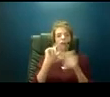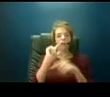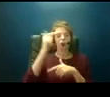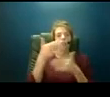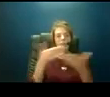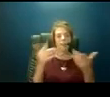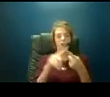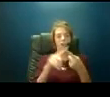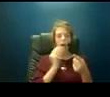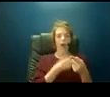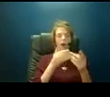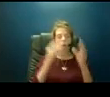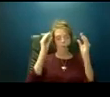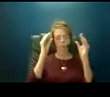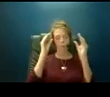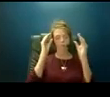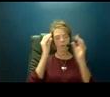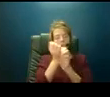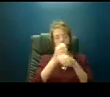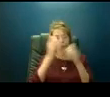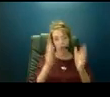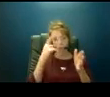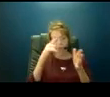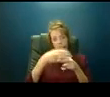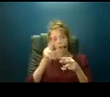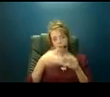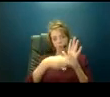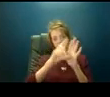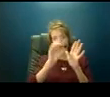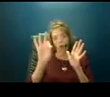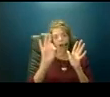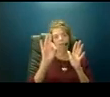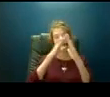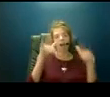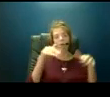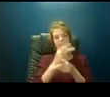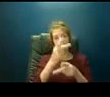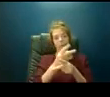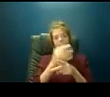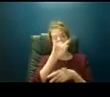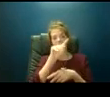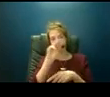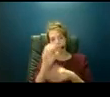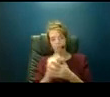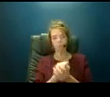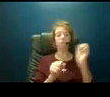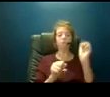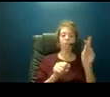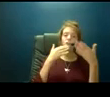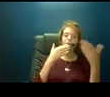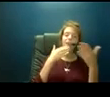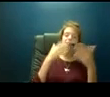to our producer, Susan Zoll, for a brief review of some technical housekeeping items. Great, thank you,